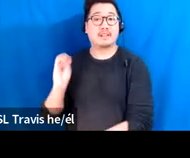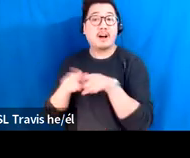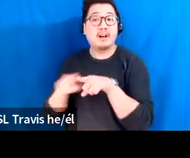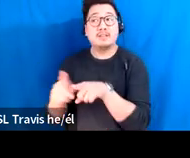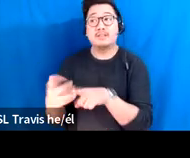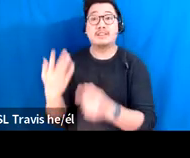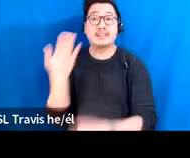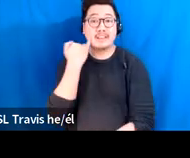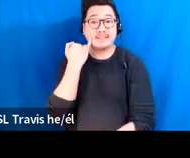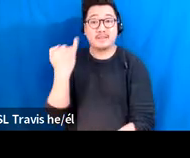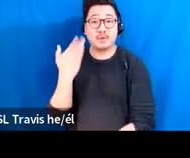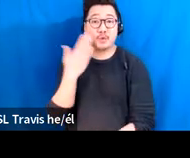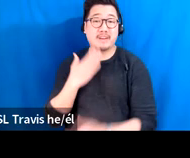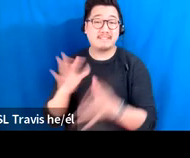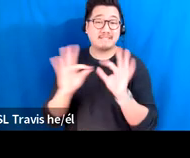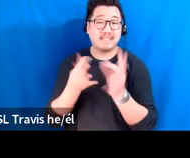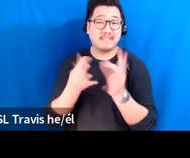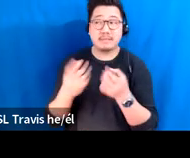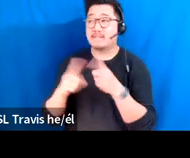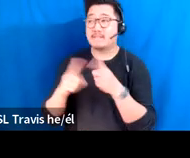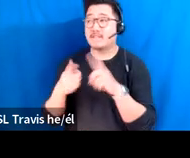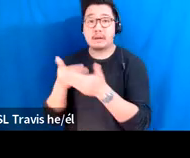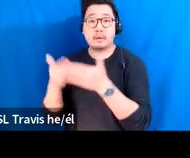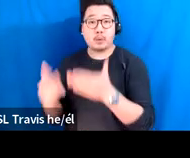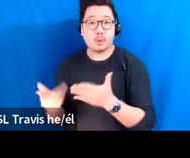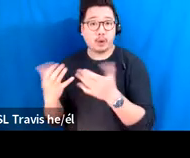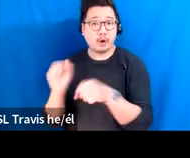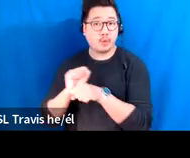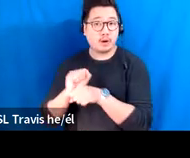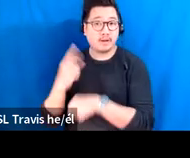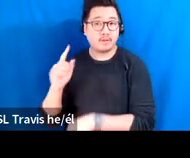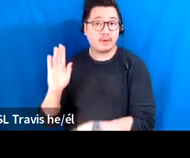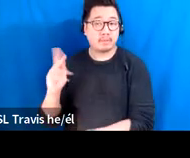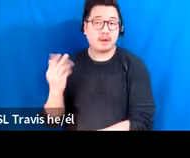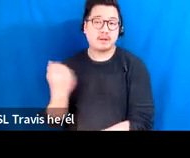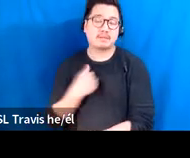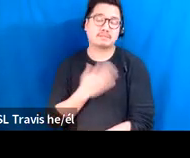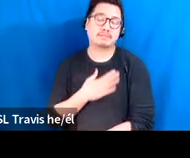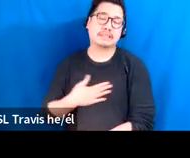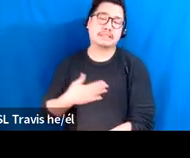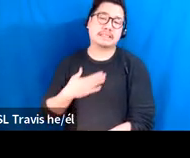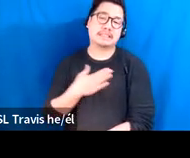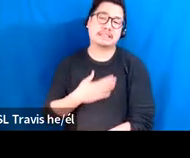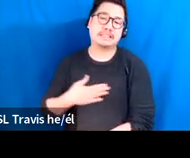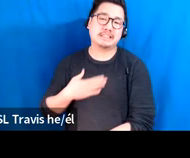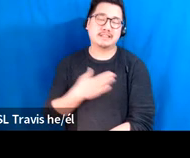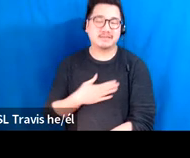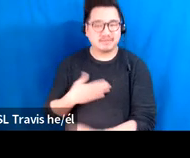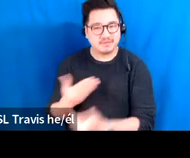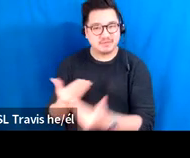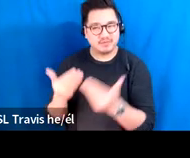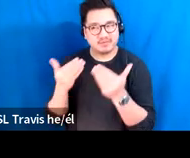family or friends or neighbors who would like to get a job in bps please please please have them come check out our